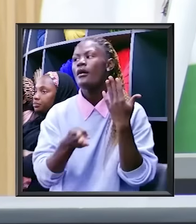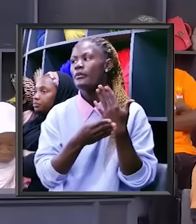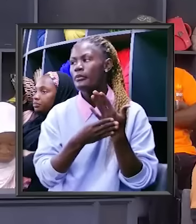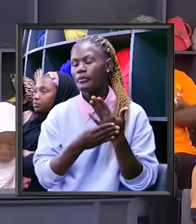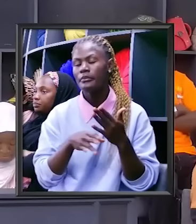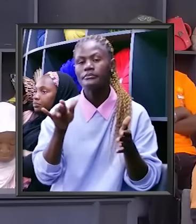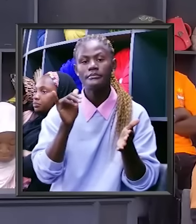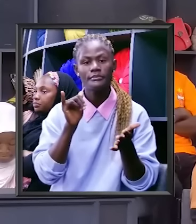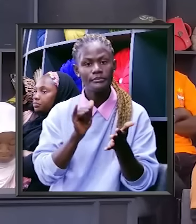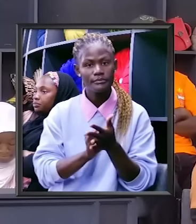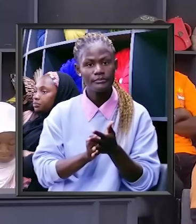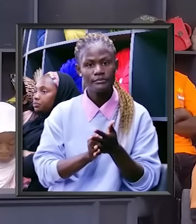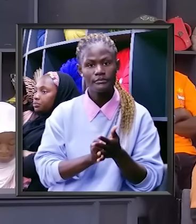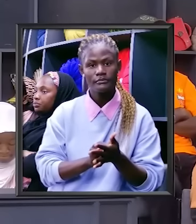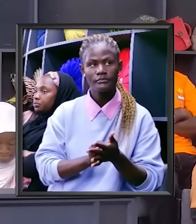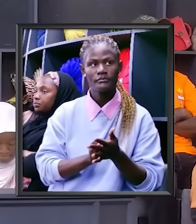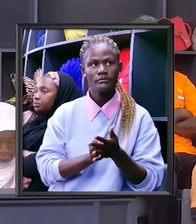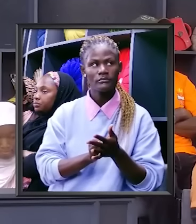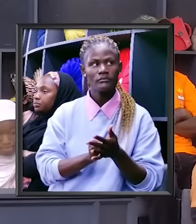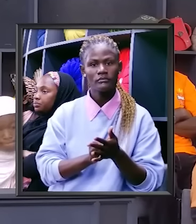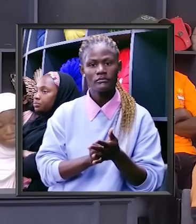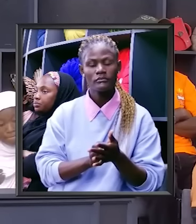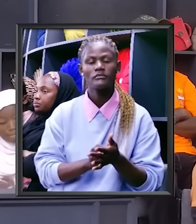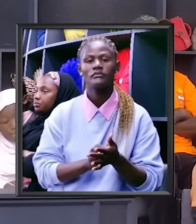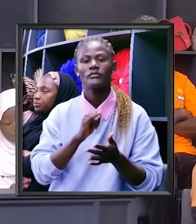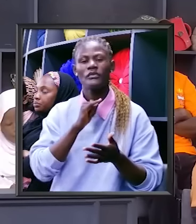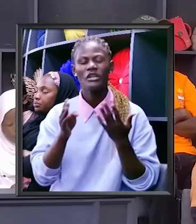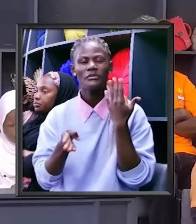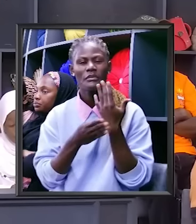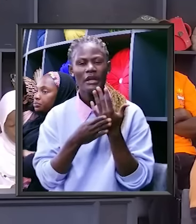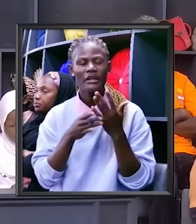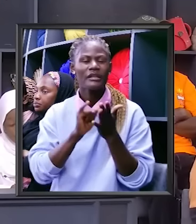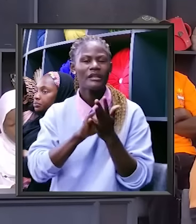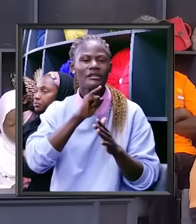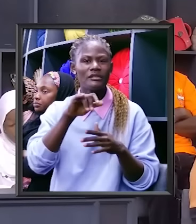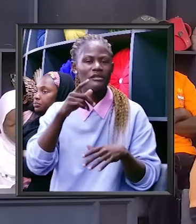say now banking, now banking be their career.